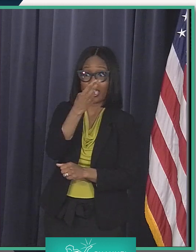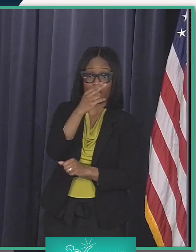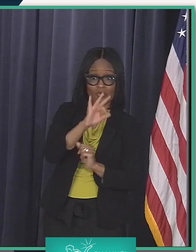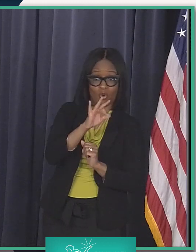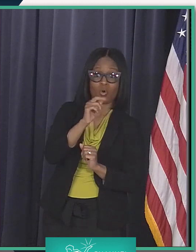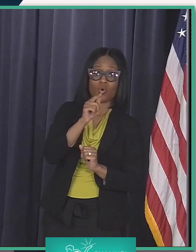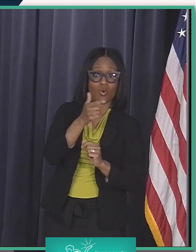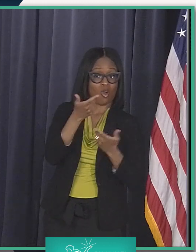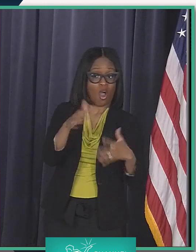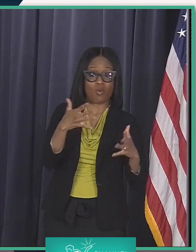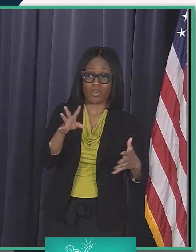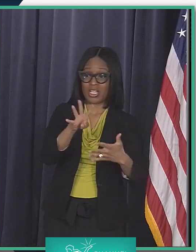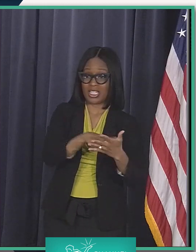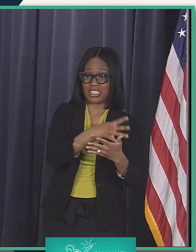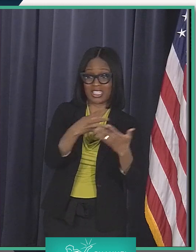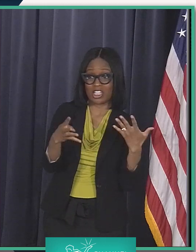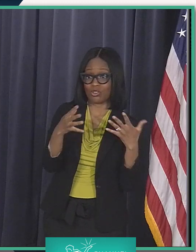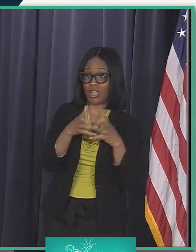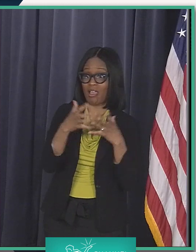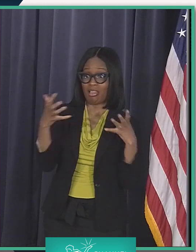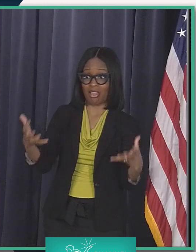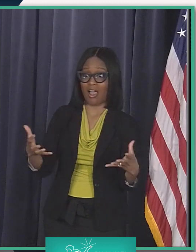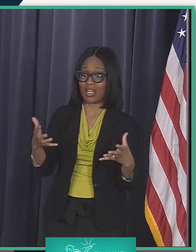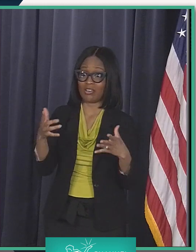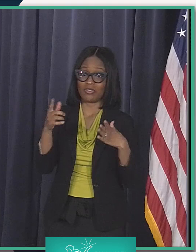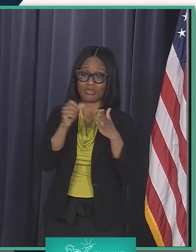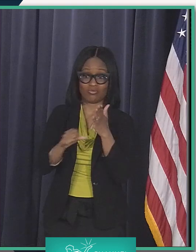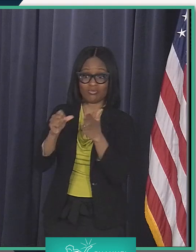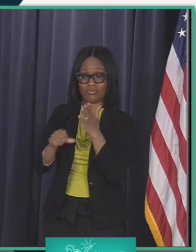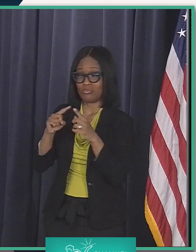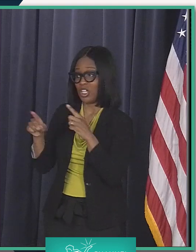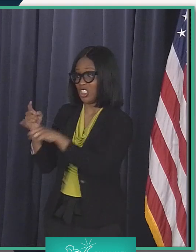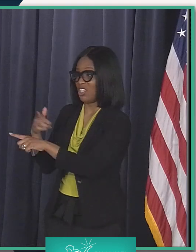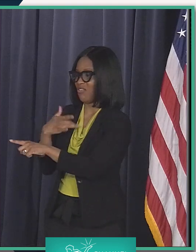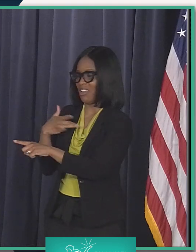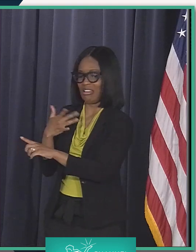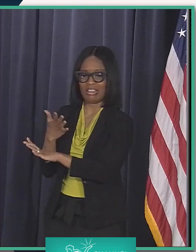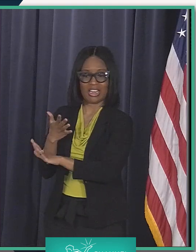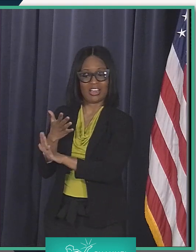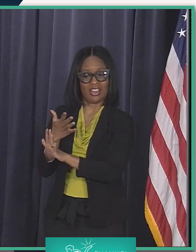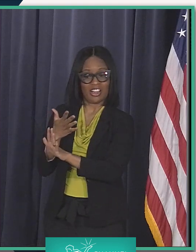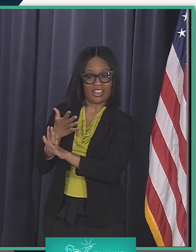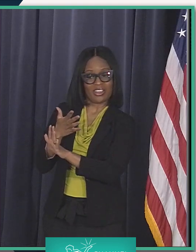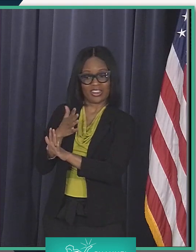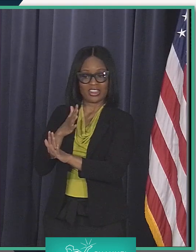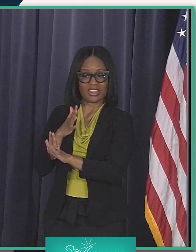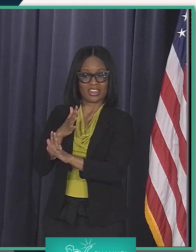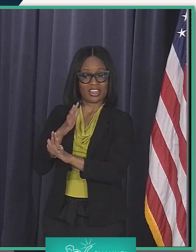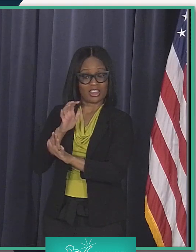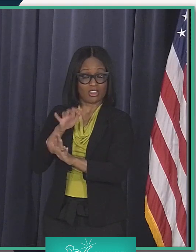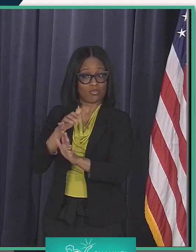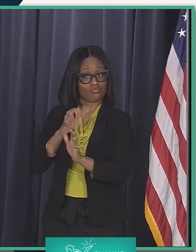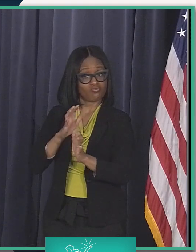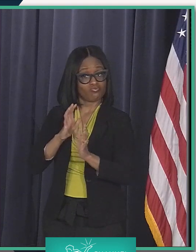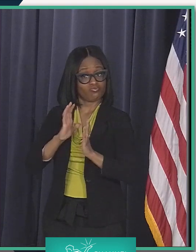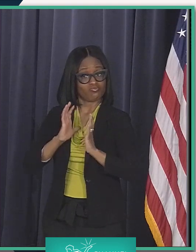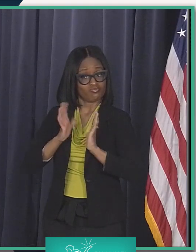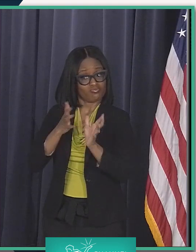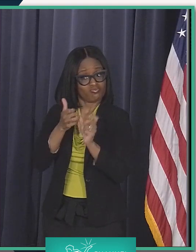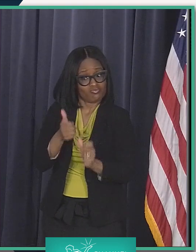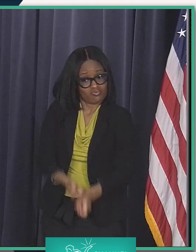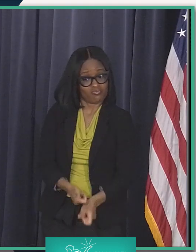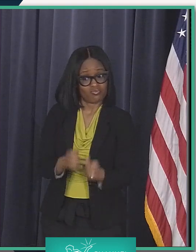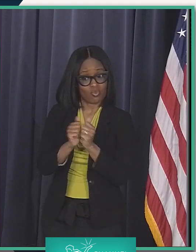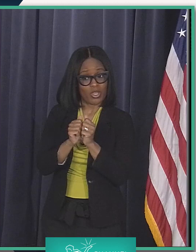are scheduling a lot of activities that she felt were entirely consistent with the order.